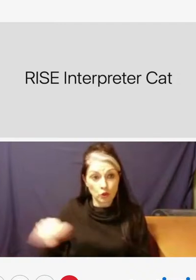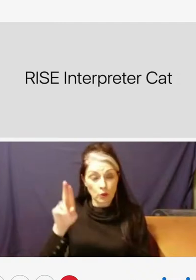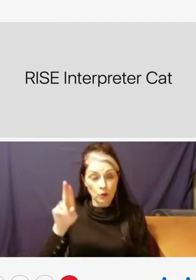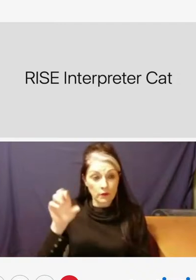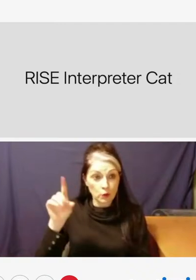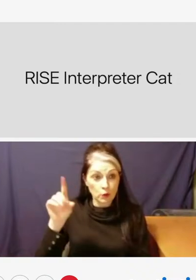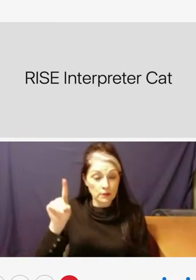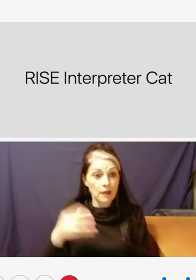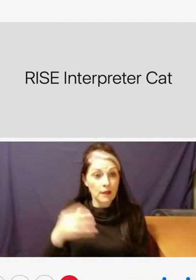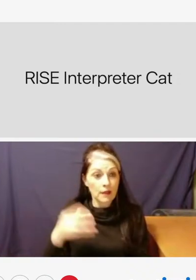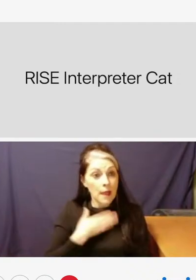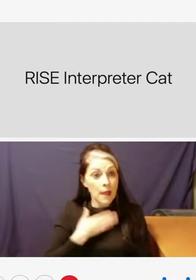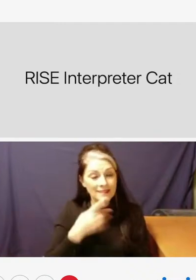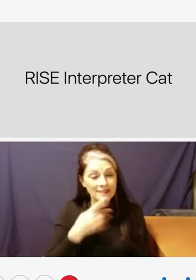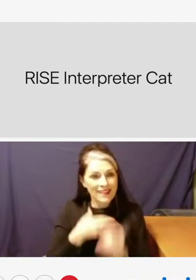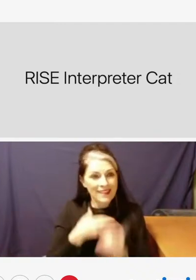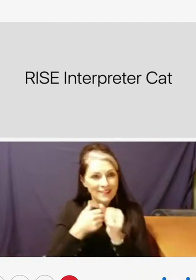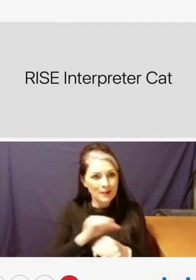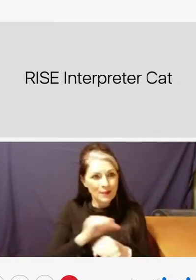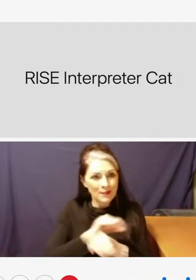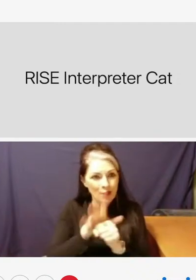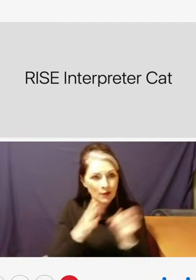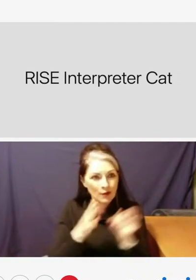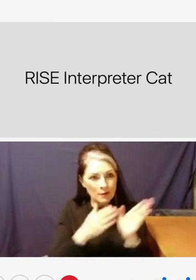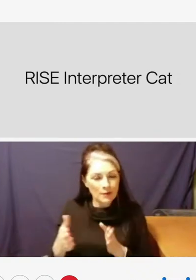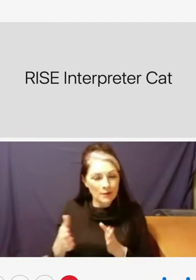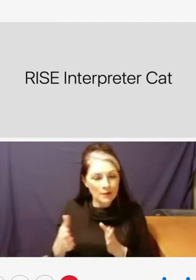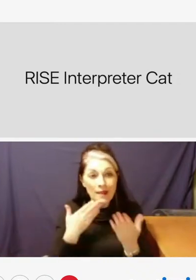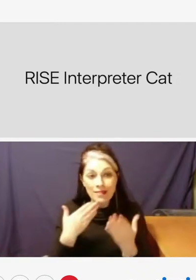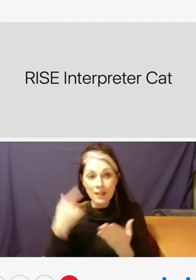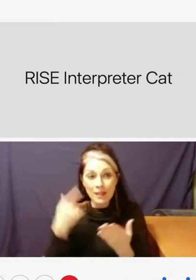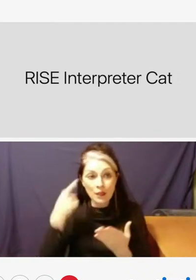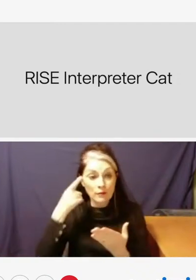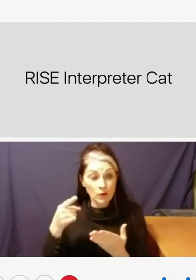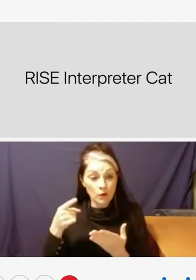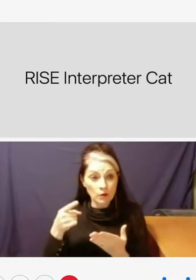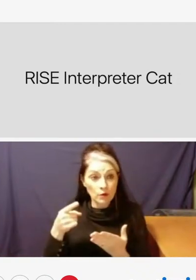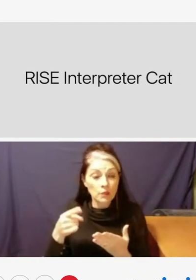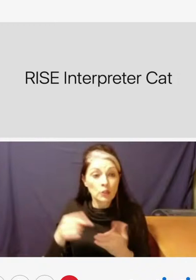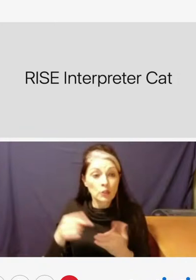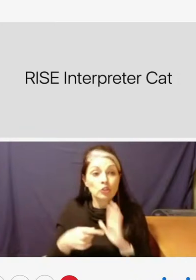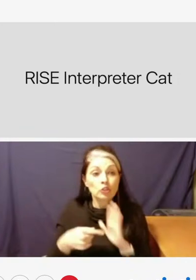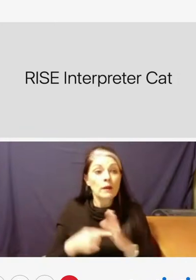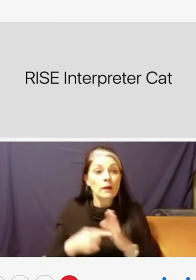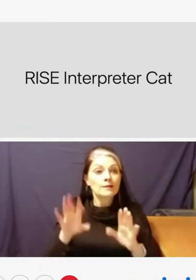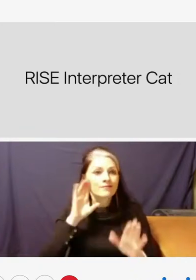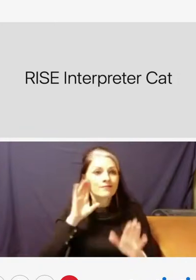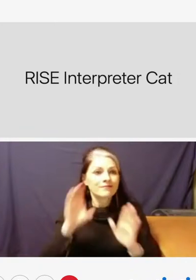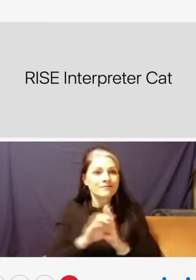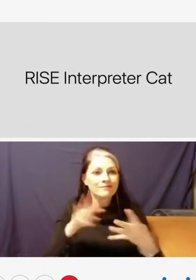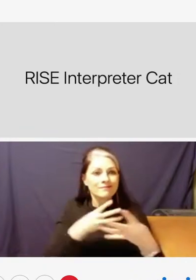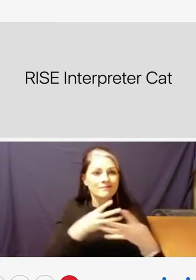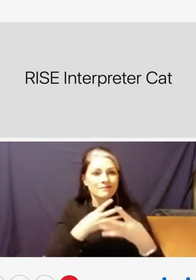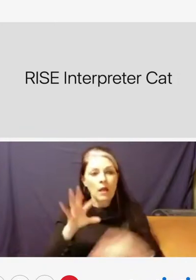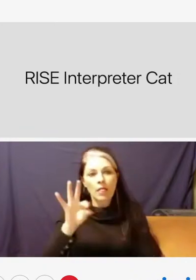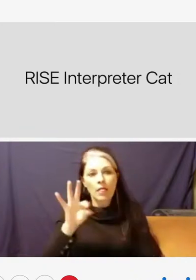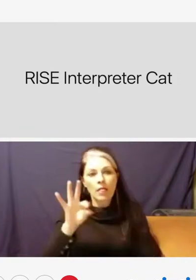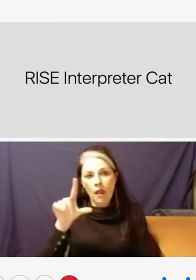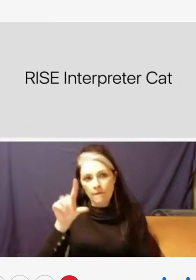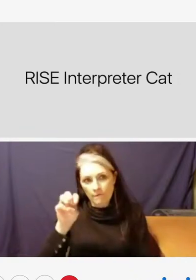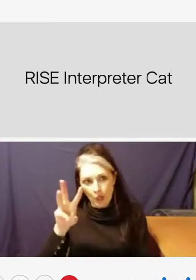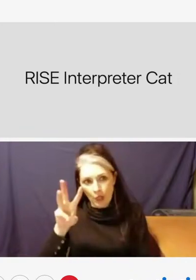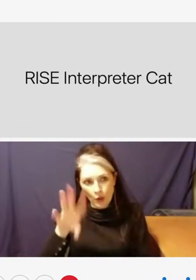plan and thank you Mr D for putting in a flow chart I'm sure you are tired of hearing about flow charts